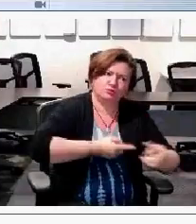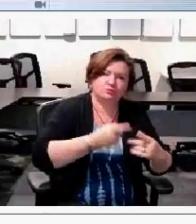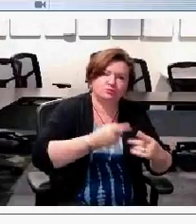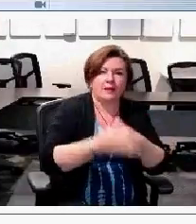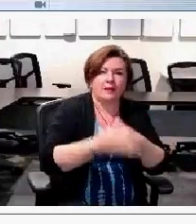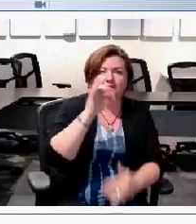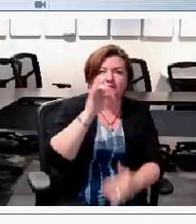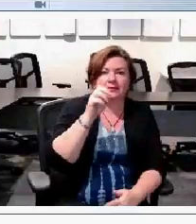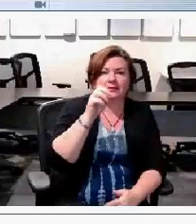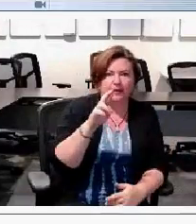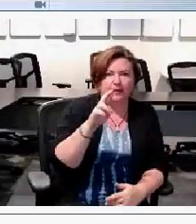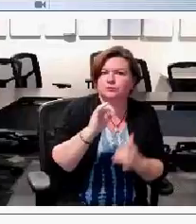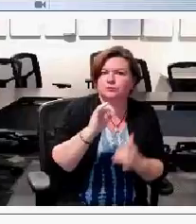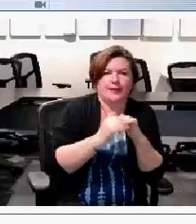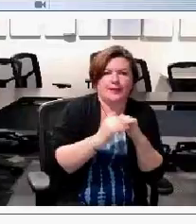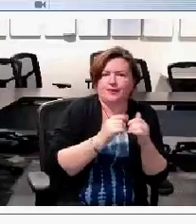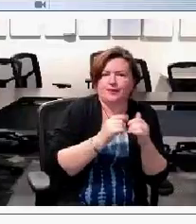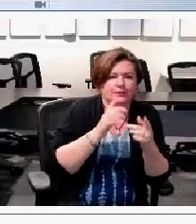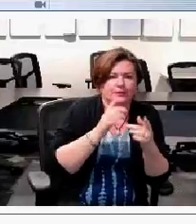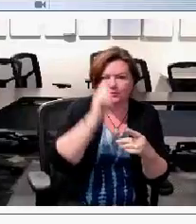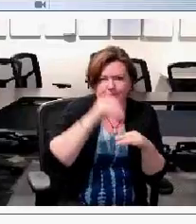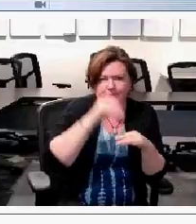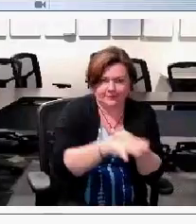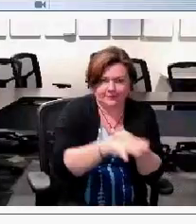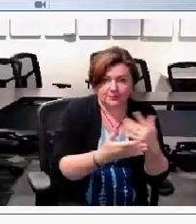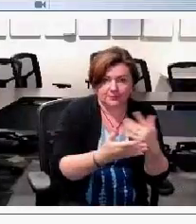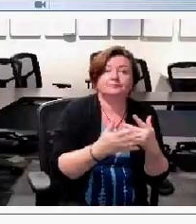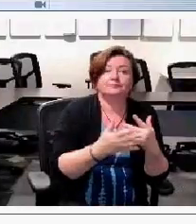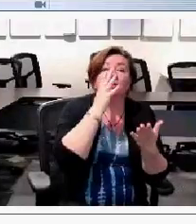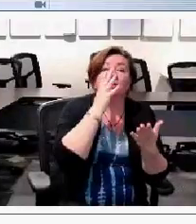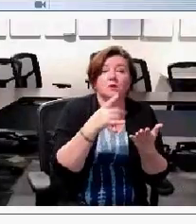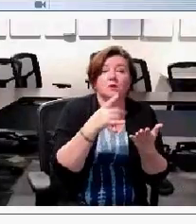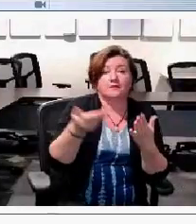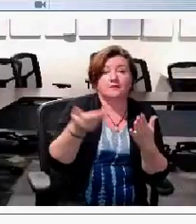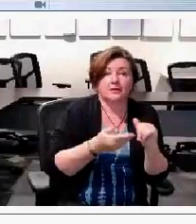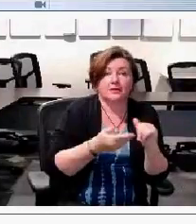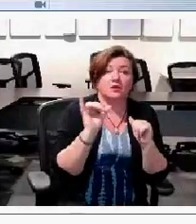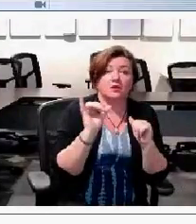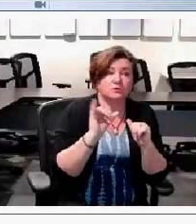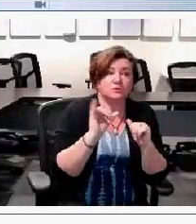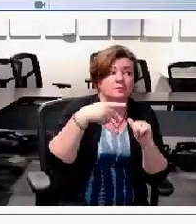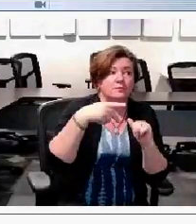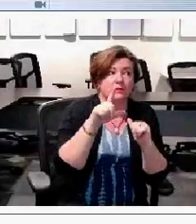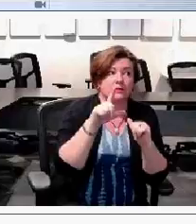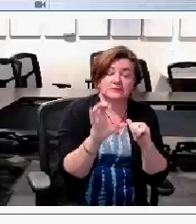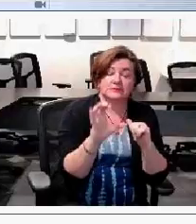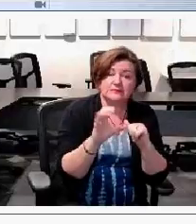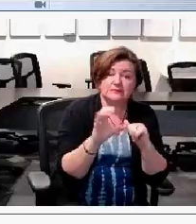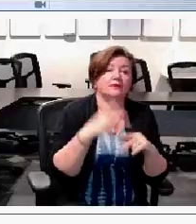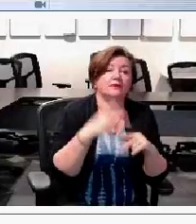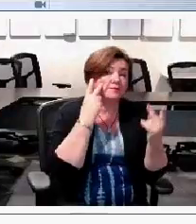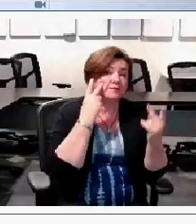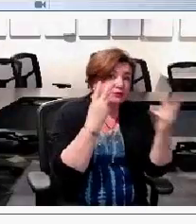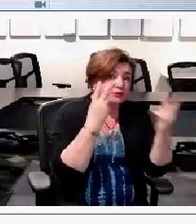goals following the treatment of cancer. I will be inviting their DLC's